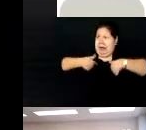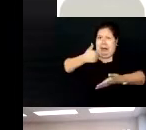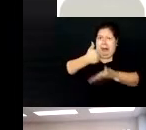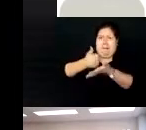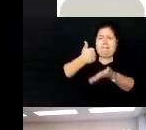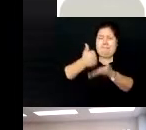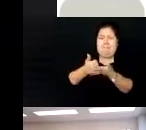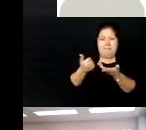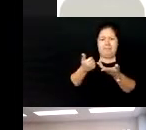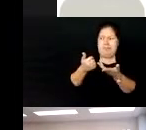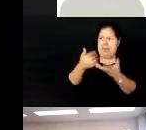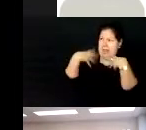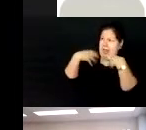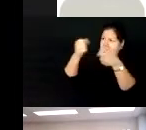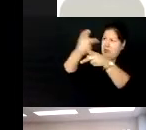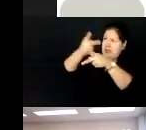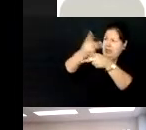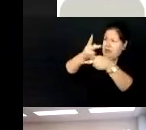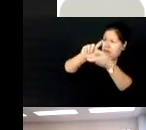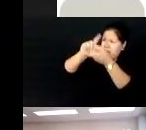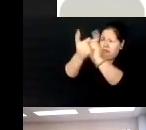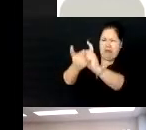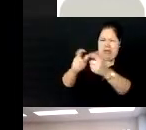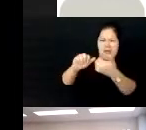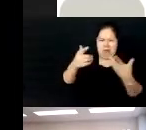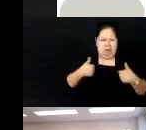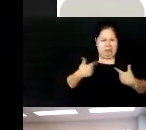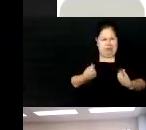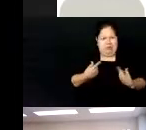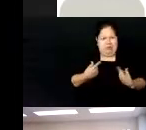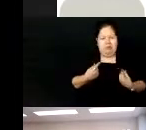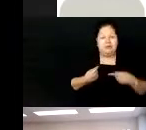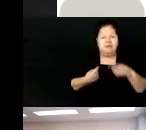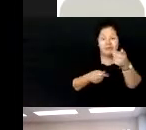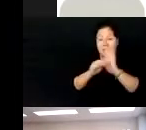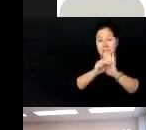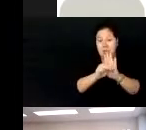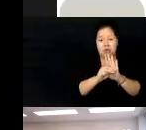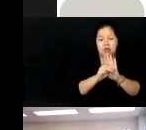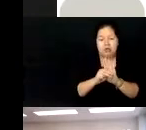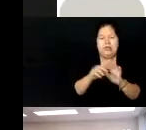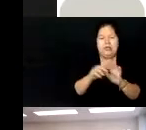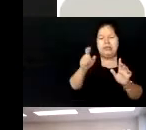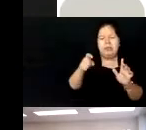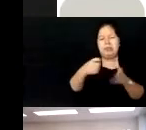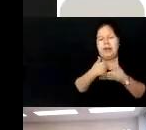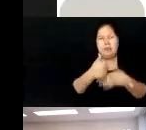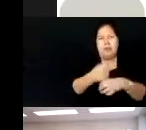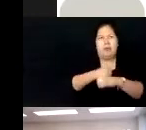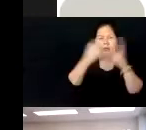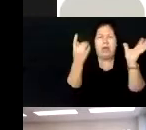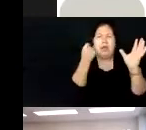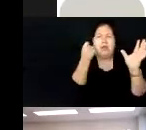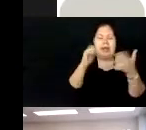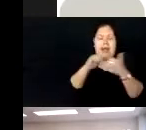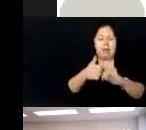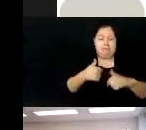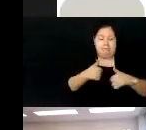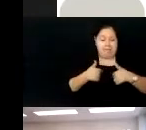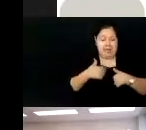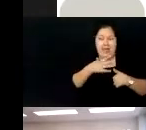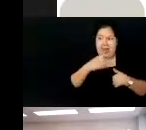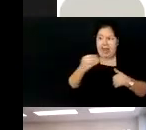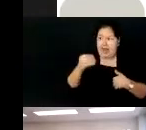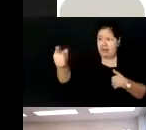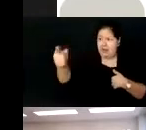systems to create change. The model presented here is meant to help us to situate the determinants and ourselves in this work, and